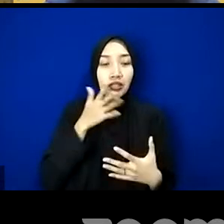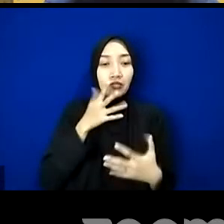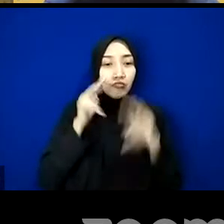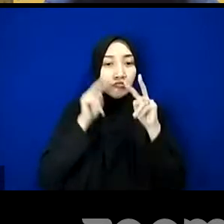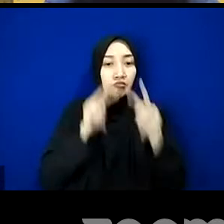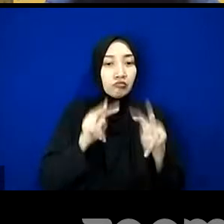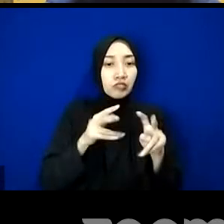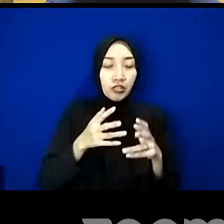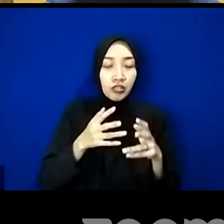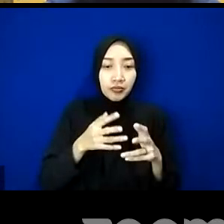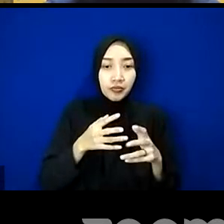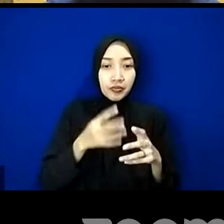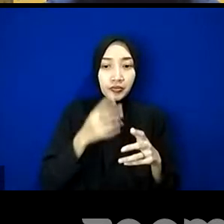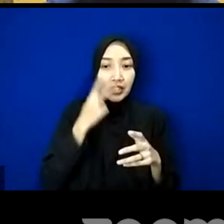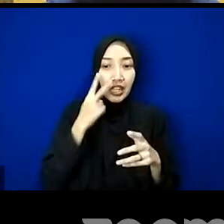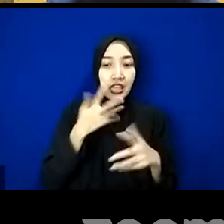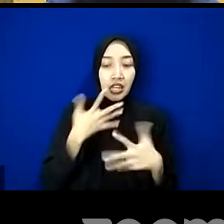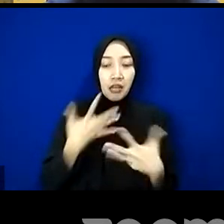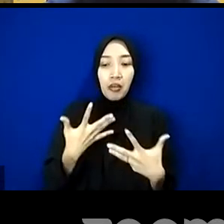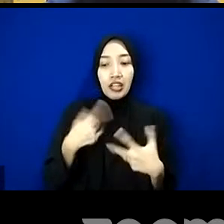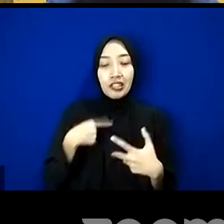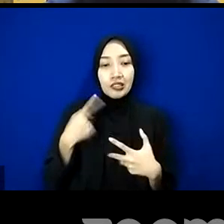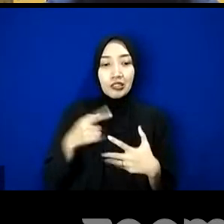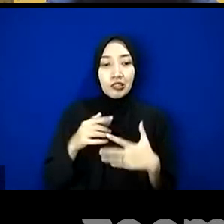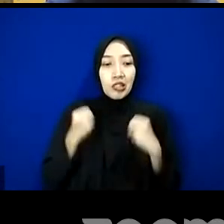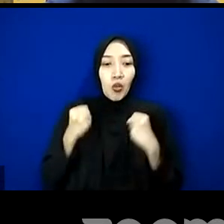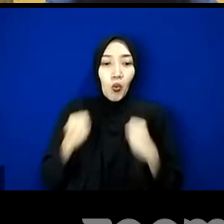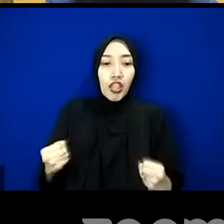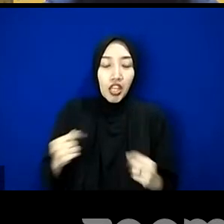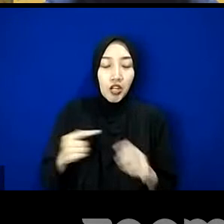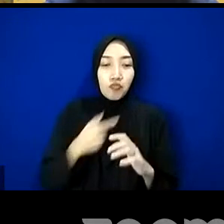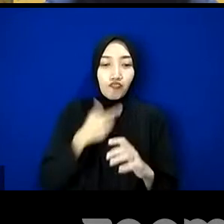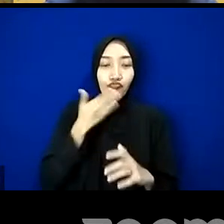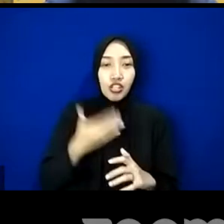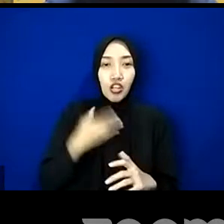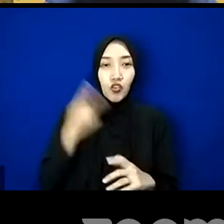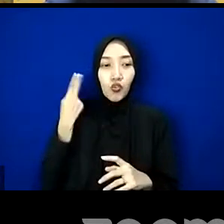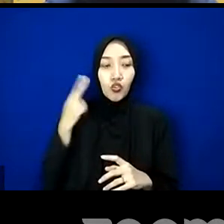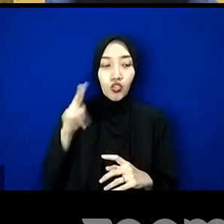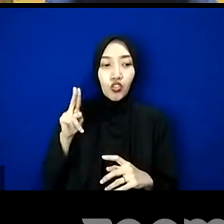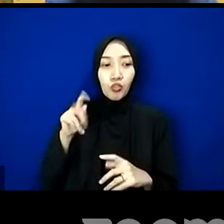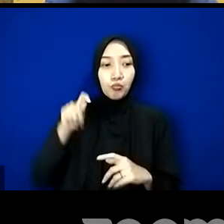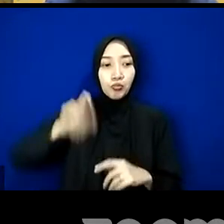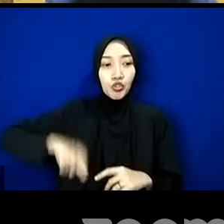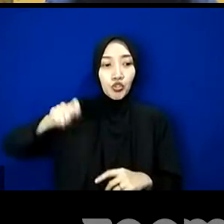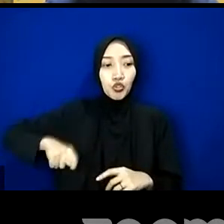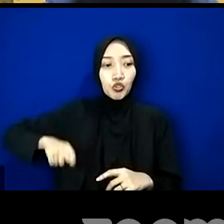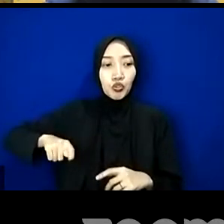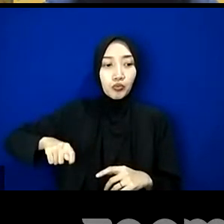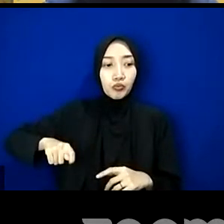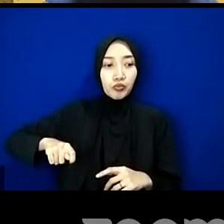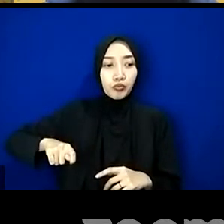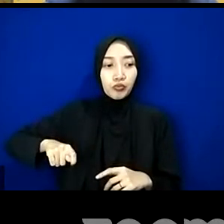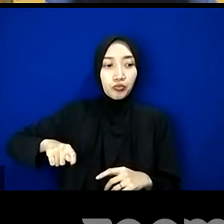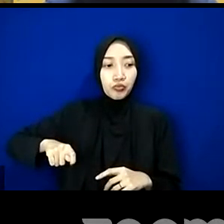a power to punish back. So and then lastly thing, it is basically it's like more about